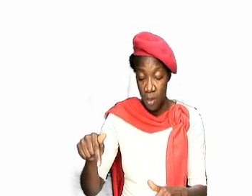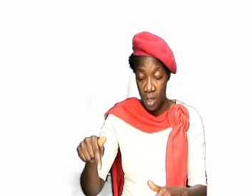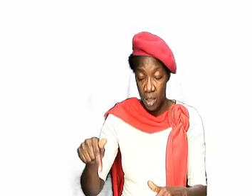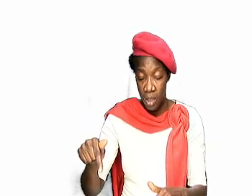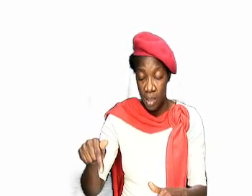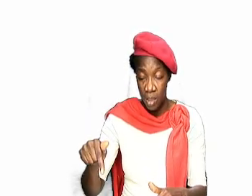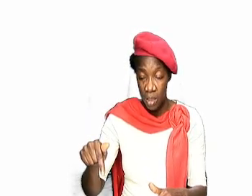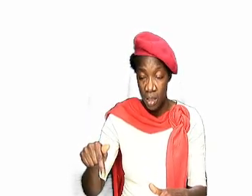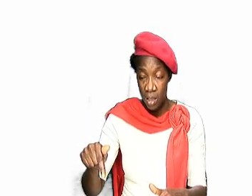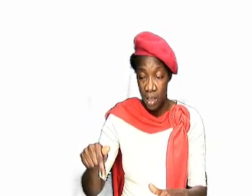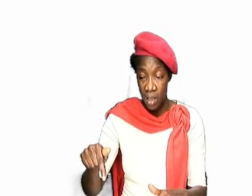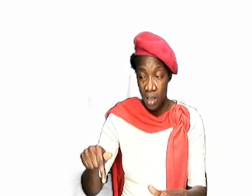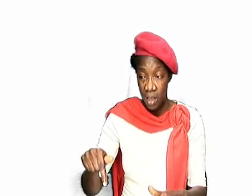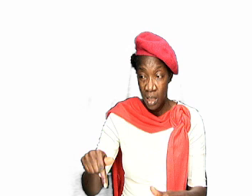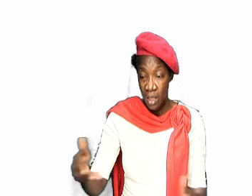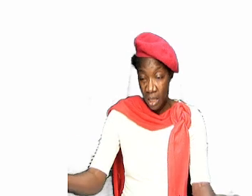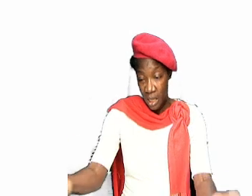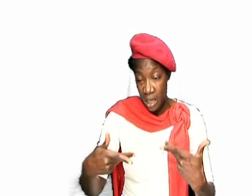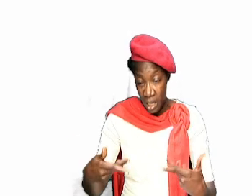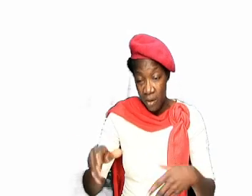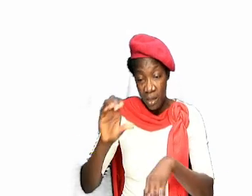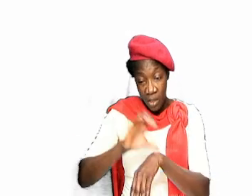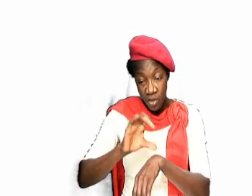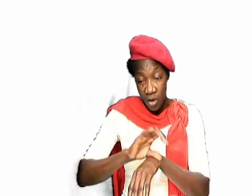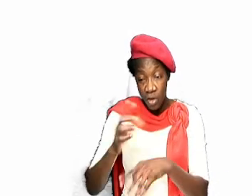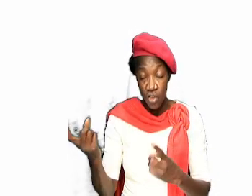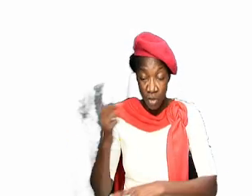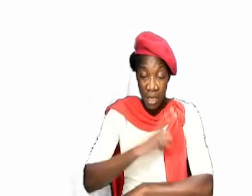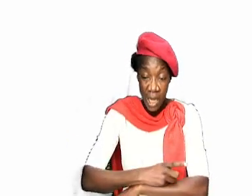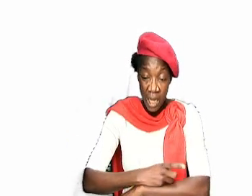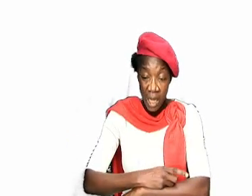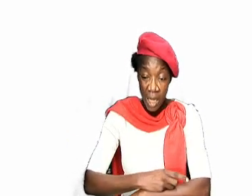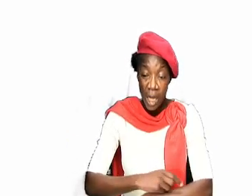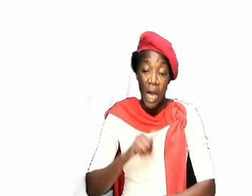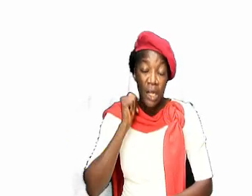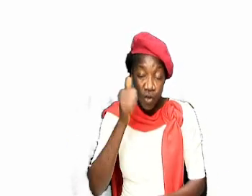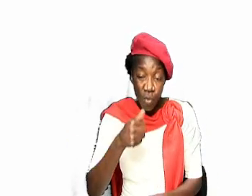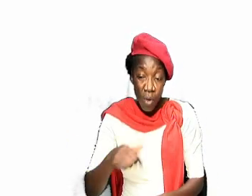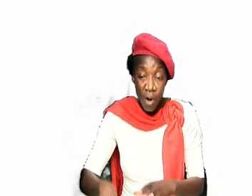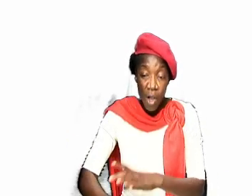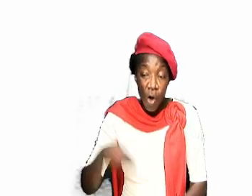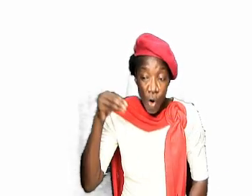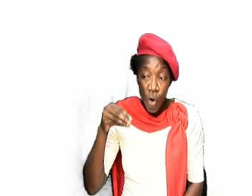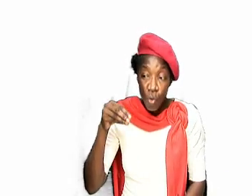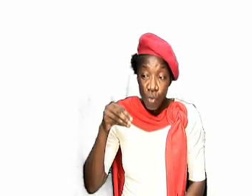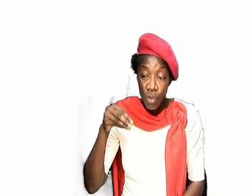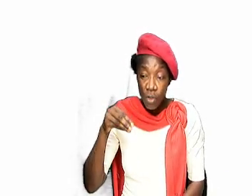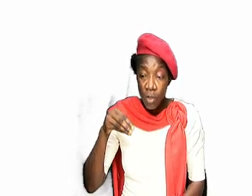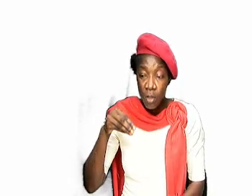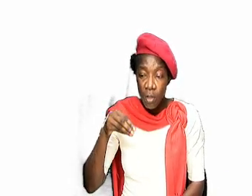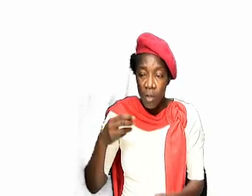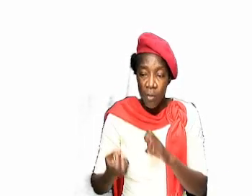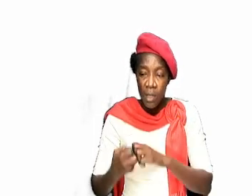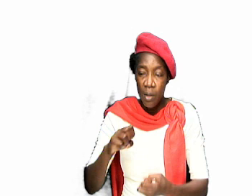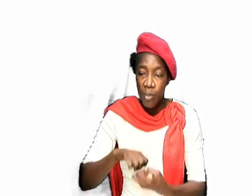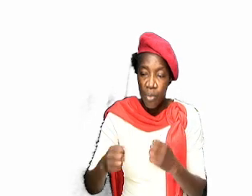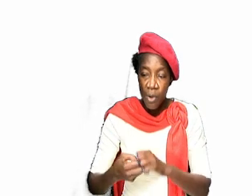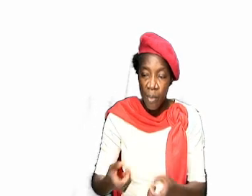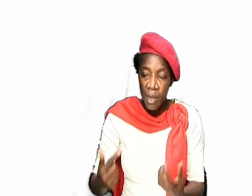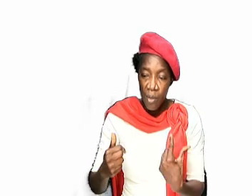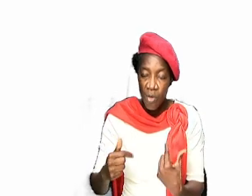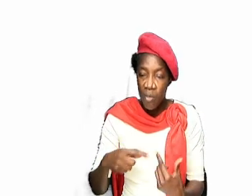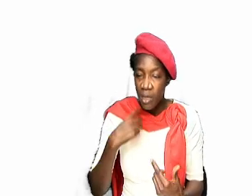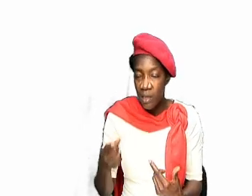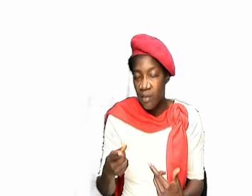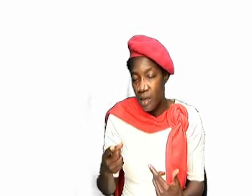so to speak, and one foot outside of church, and expect that when pressures reach us, we can't just say, boy, we're going to